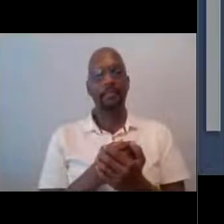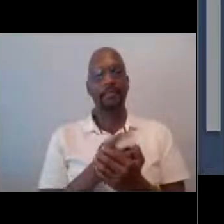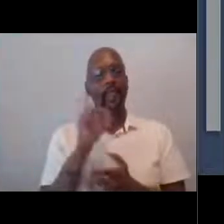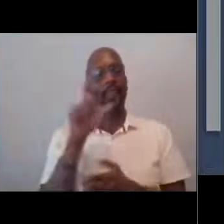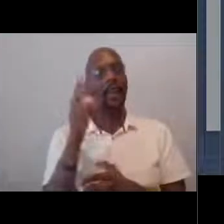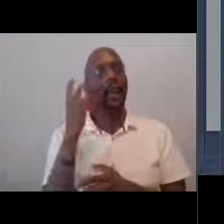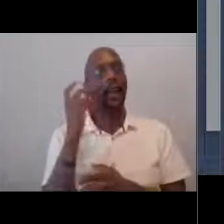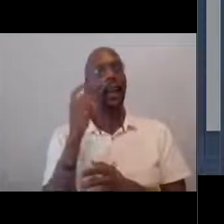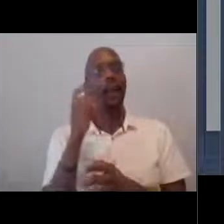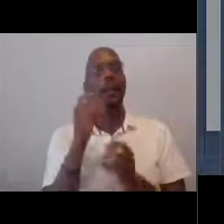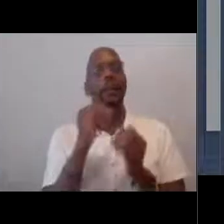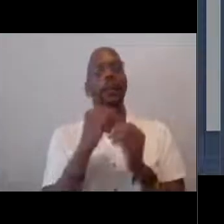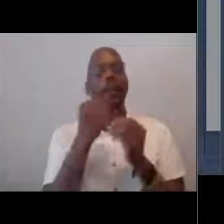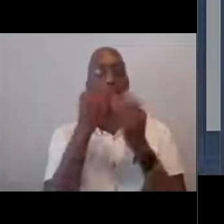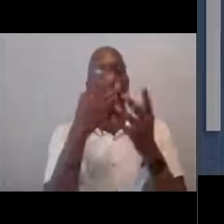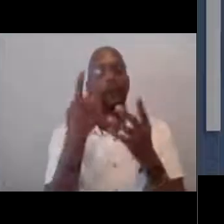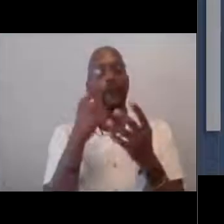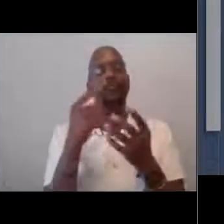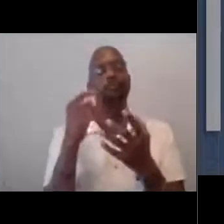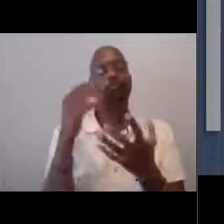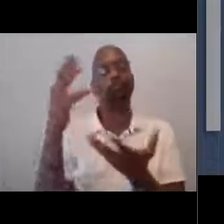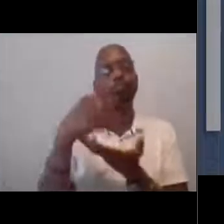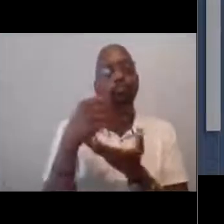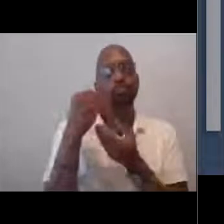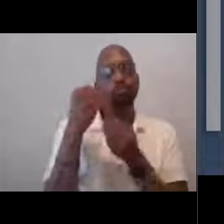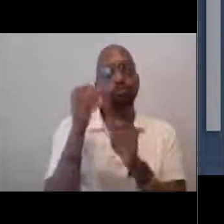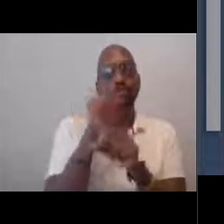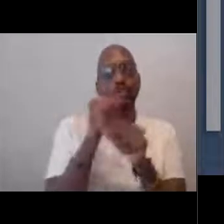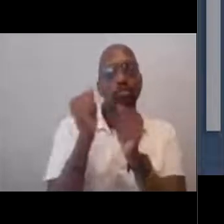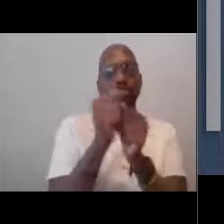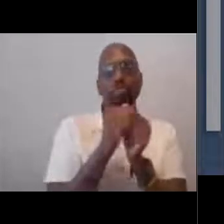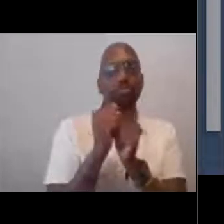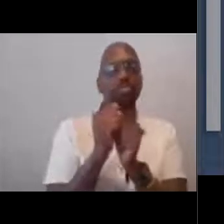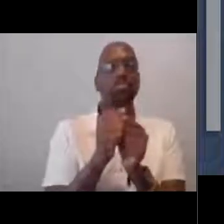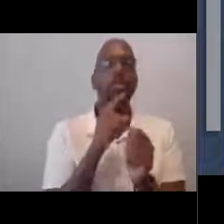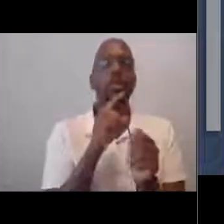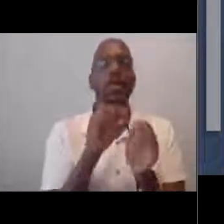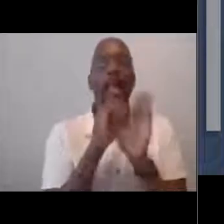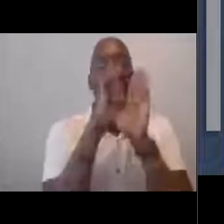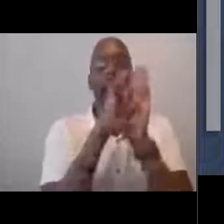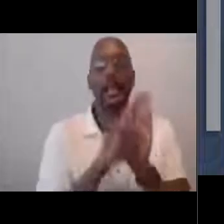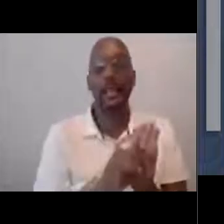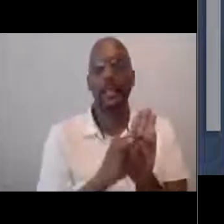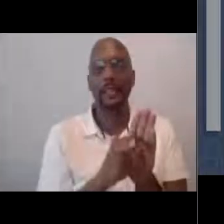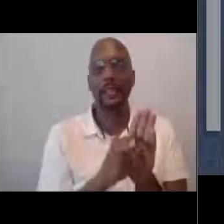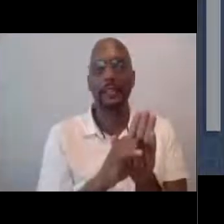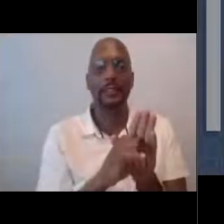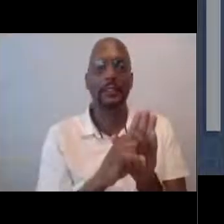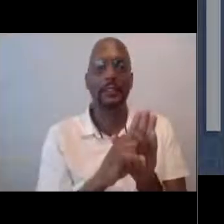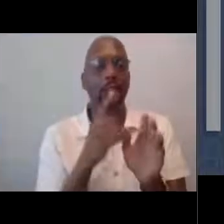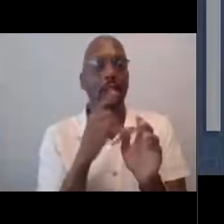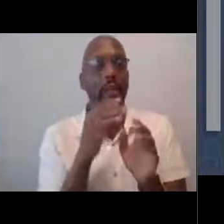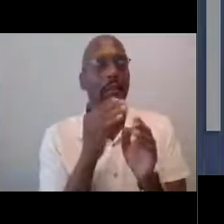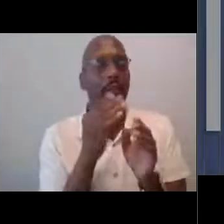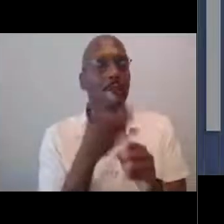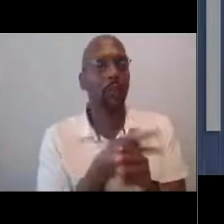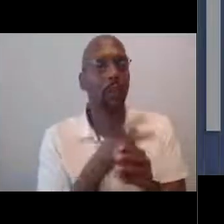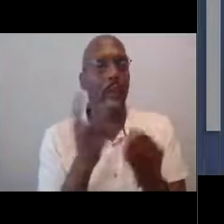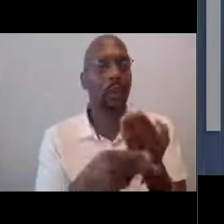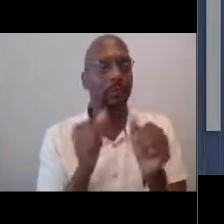on the collective efforts and in identifying those really high priority corridors where we need to lay the